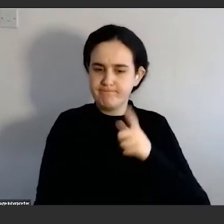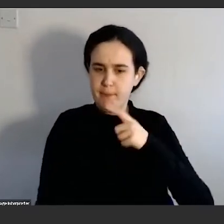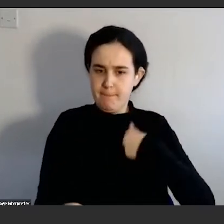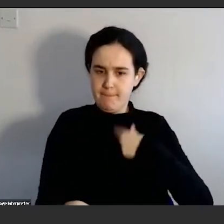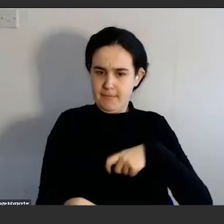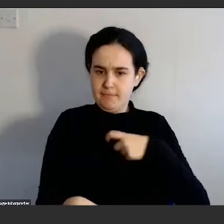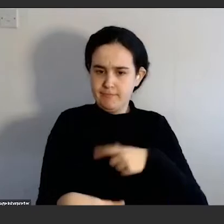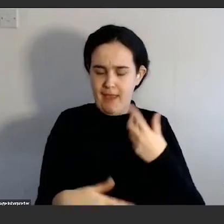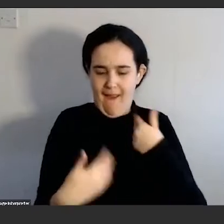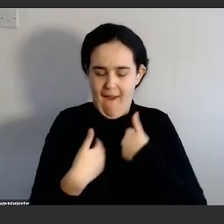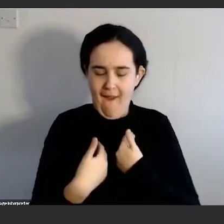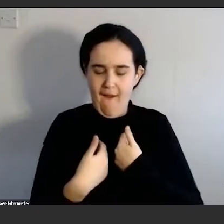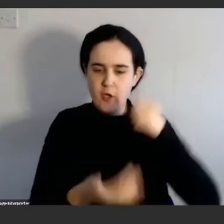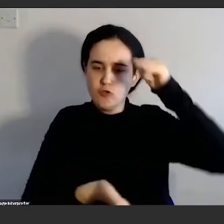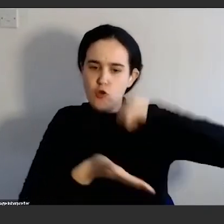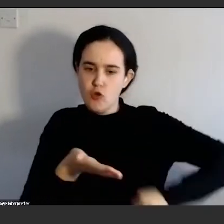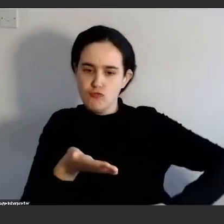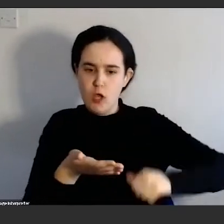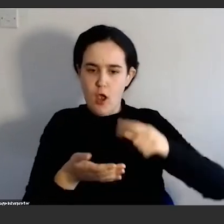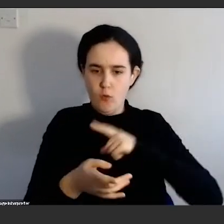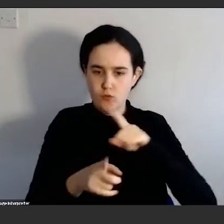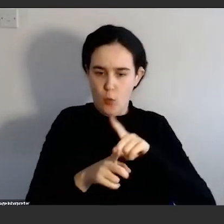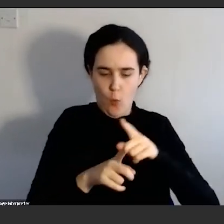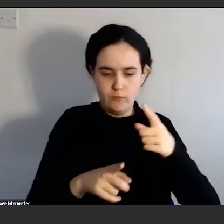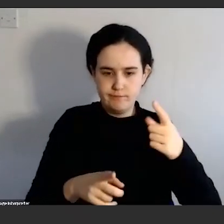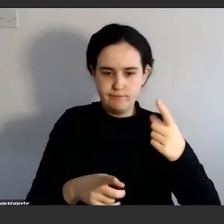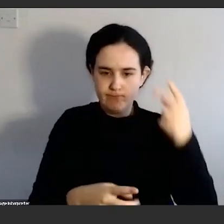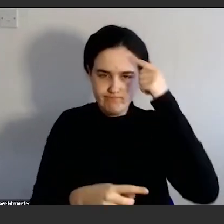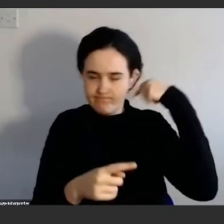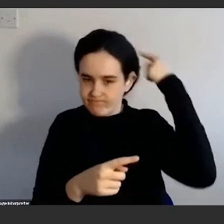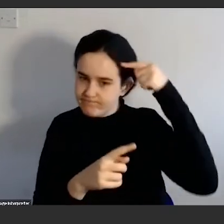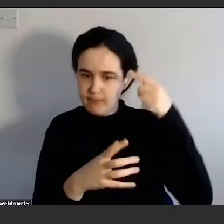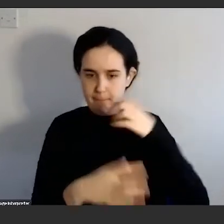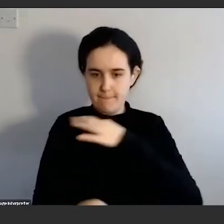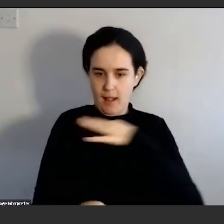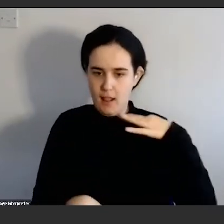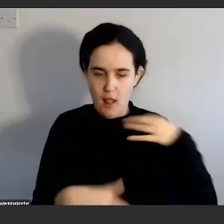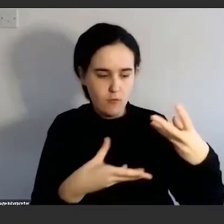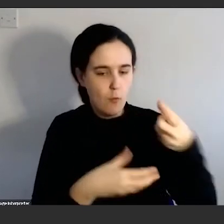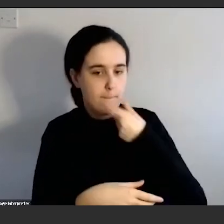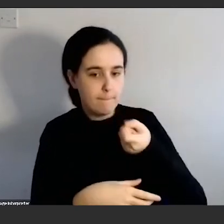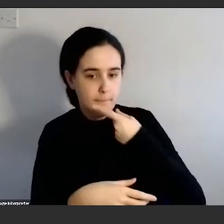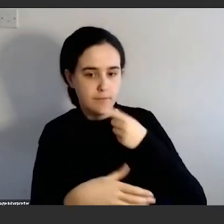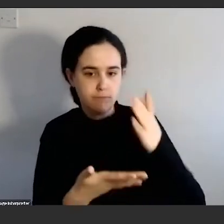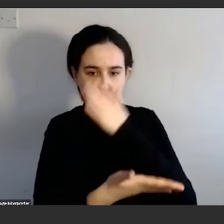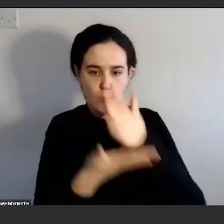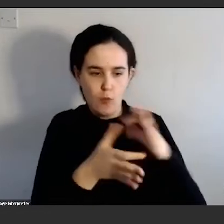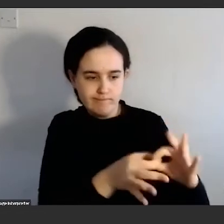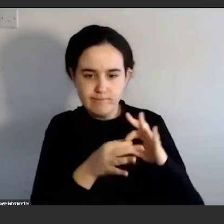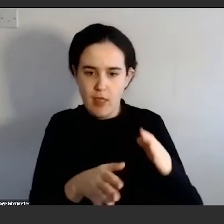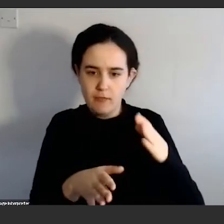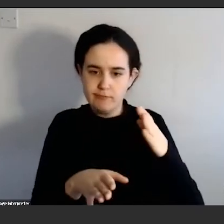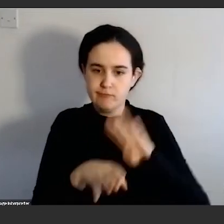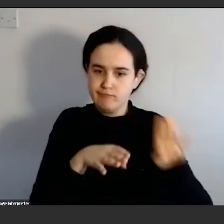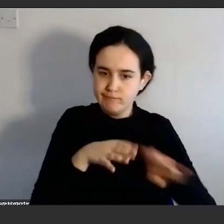by my family doctor, my general practitioner. And I think it's really important to get across that people do